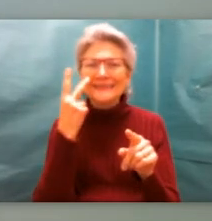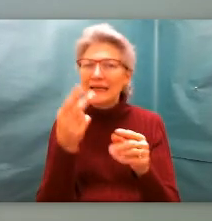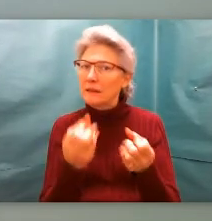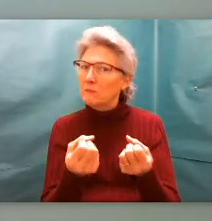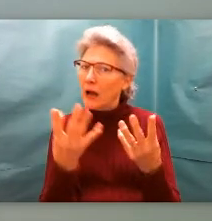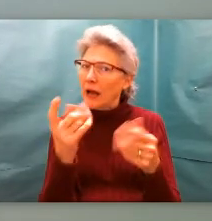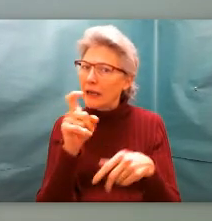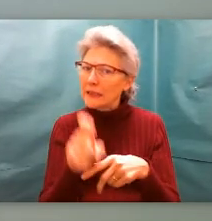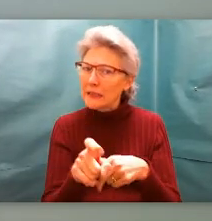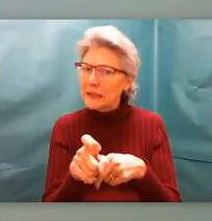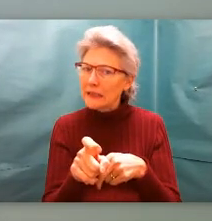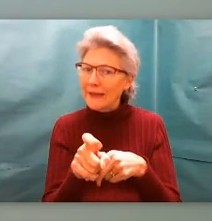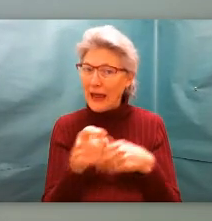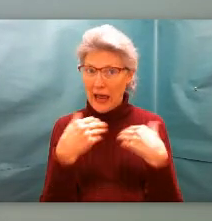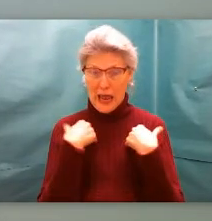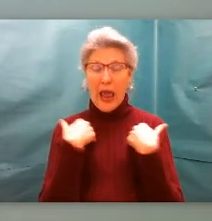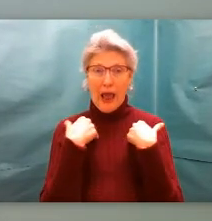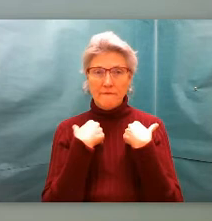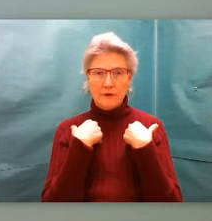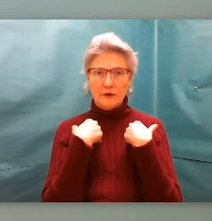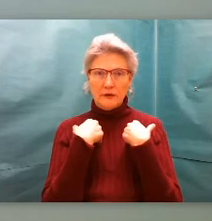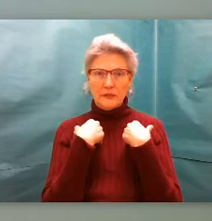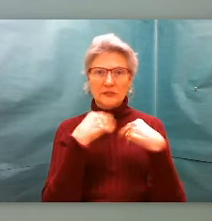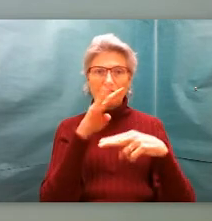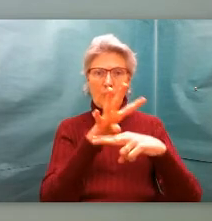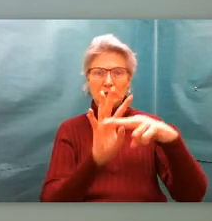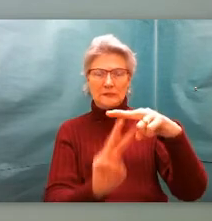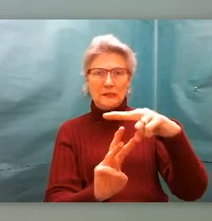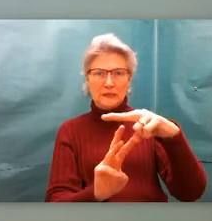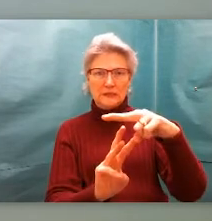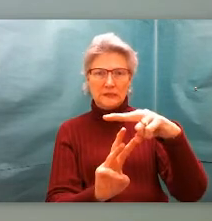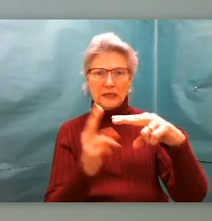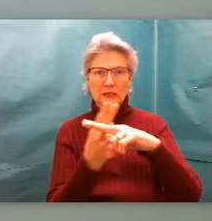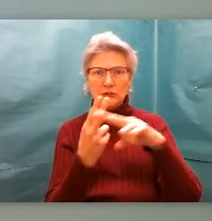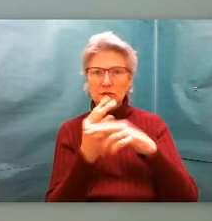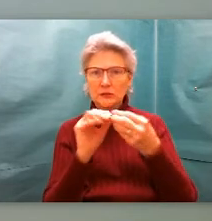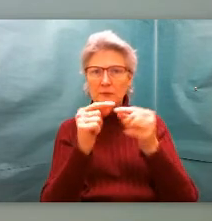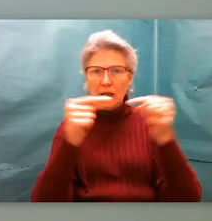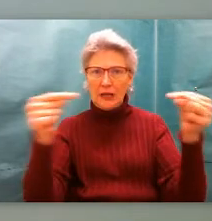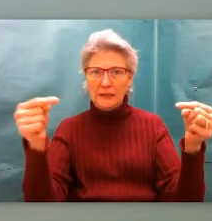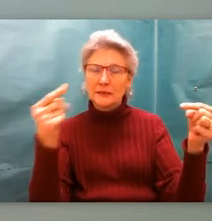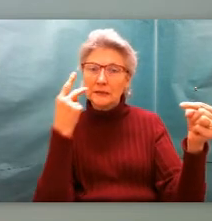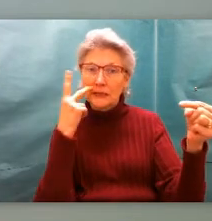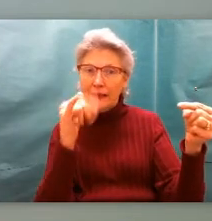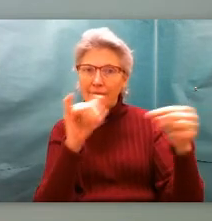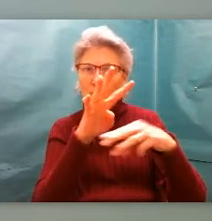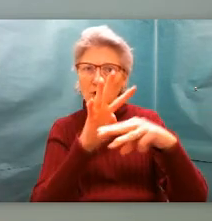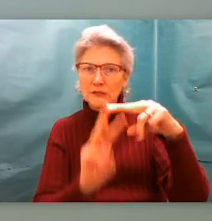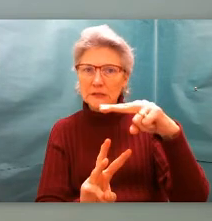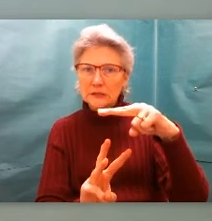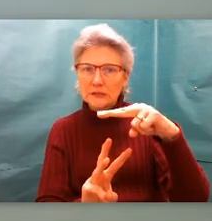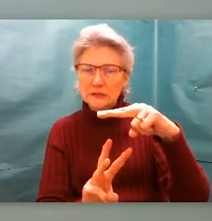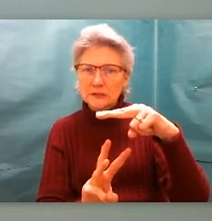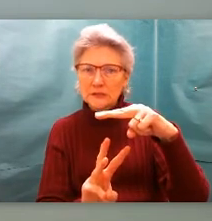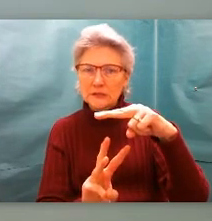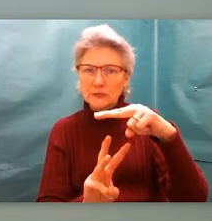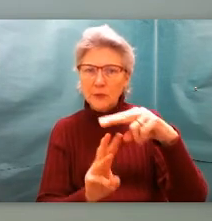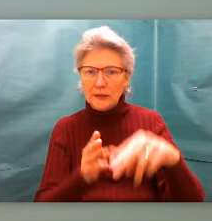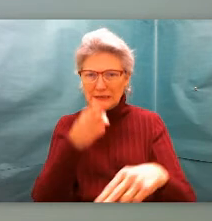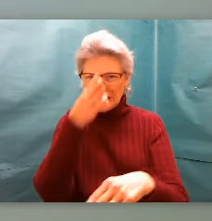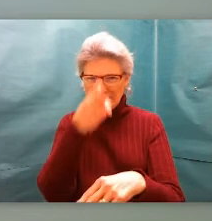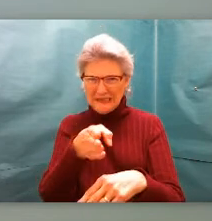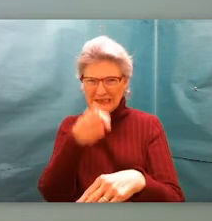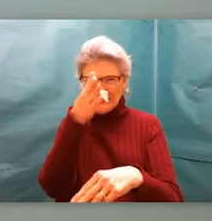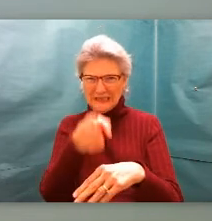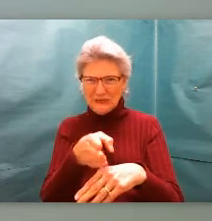that I have is 4 6, and I can use my number line to see that 4 6 falls right at that